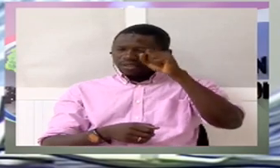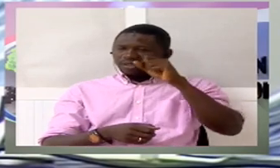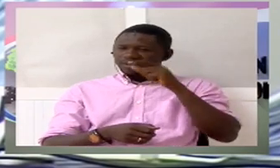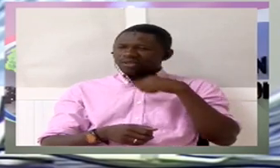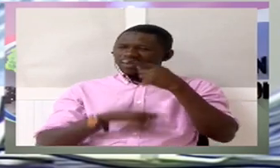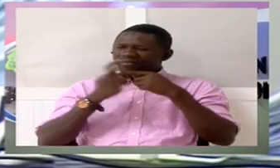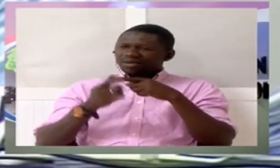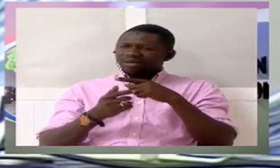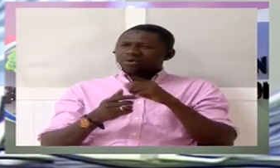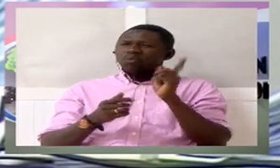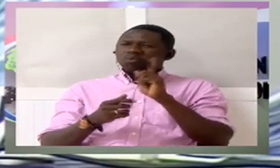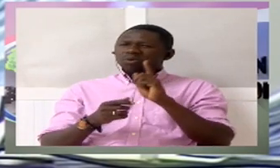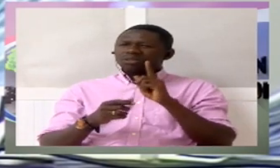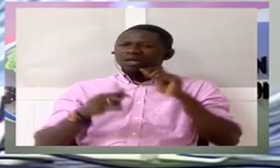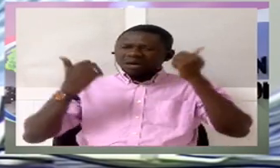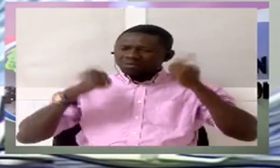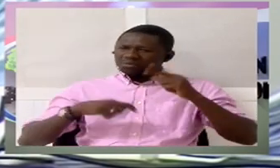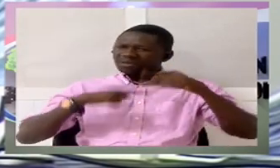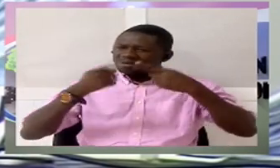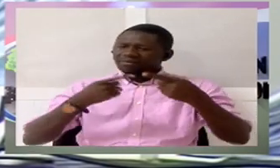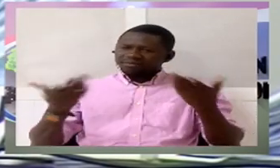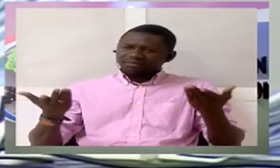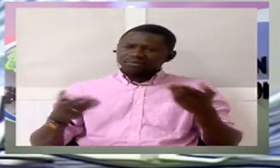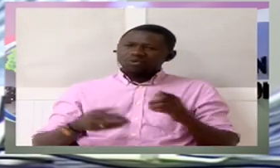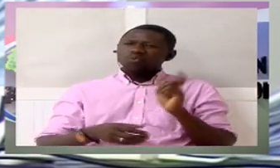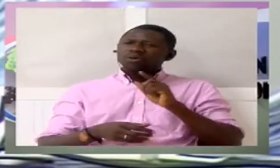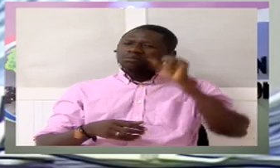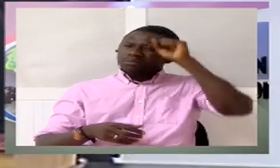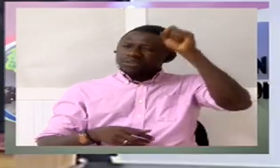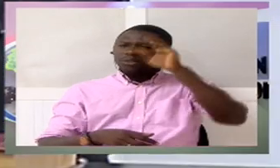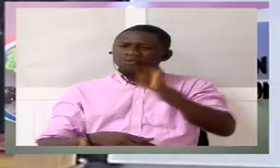menketanyi yamfadani letter oti. For anata ku kelebang.